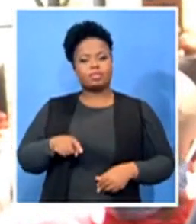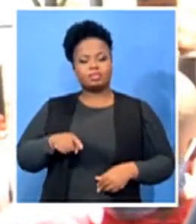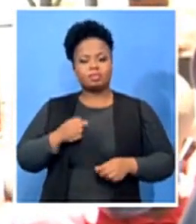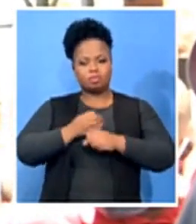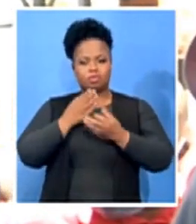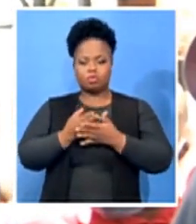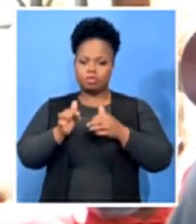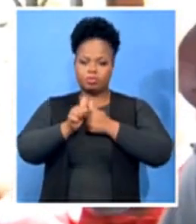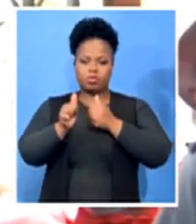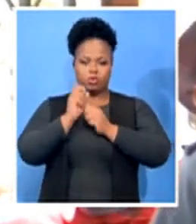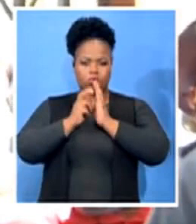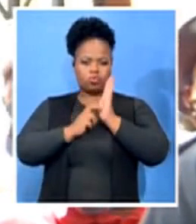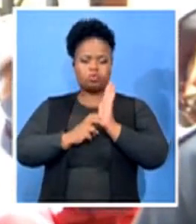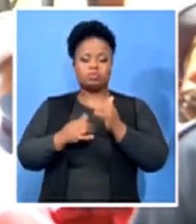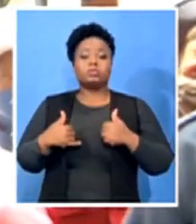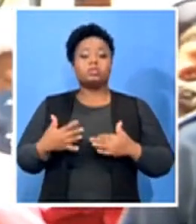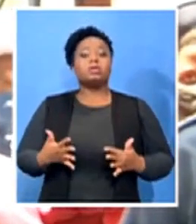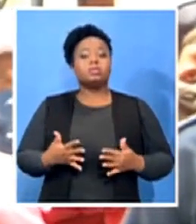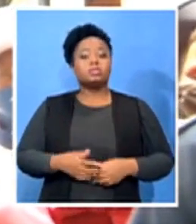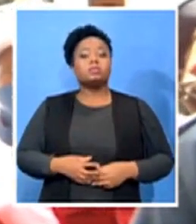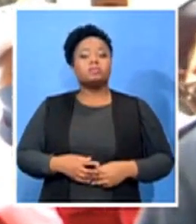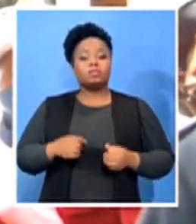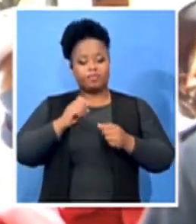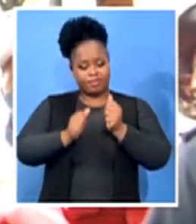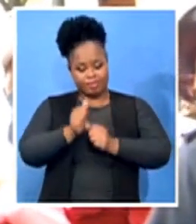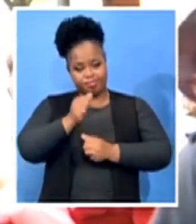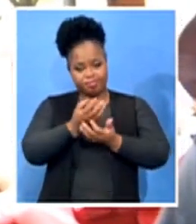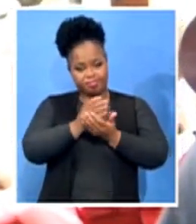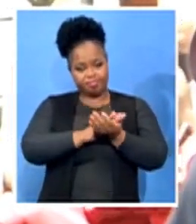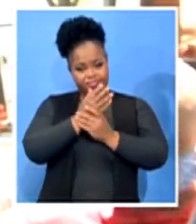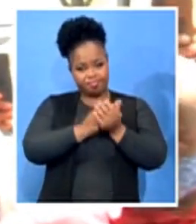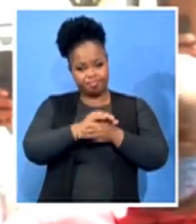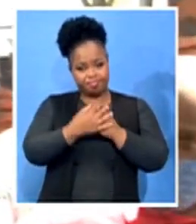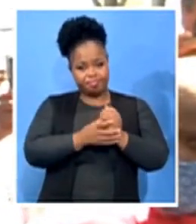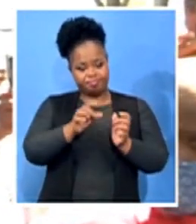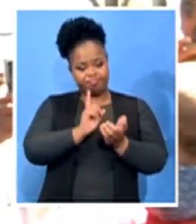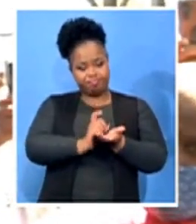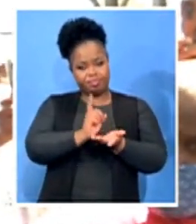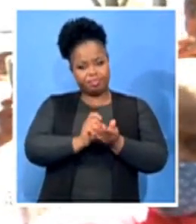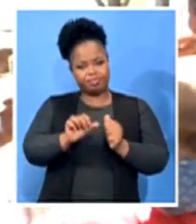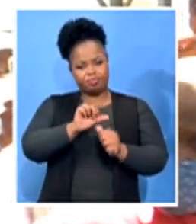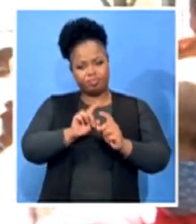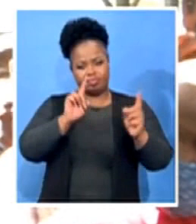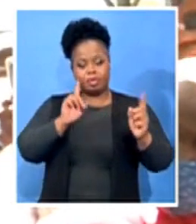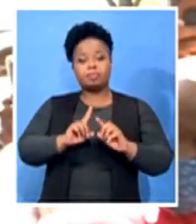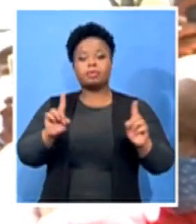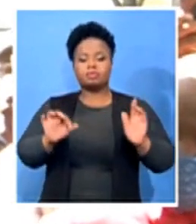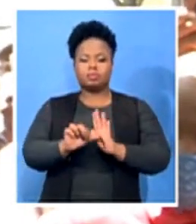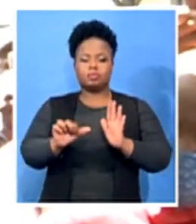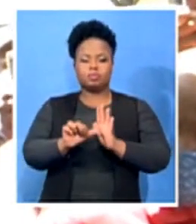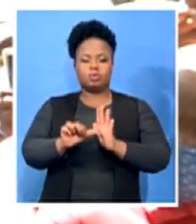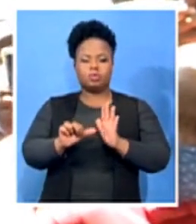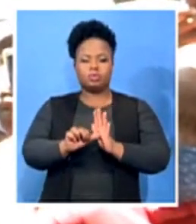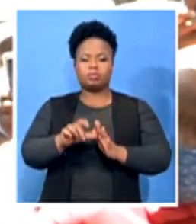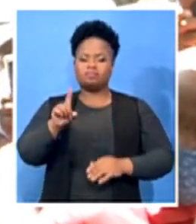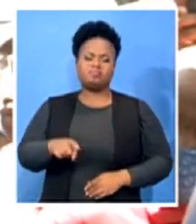from cleaning their hands and also social distancing. But more than anything, we all know